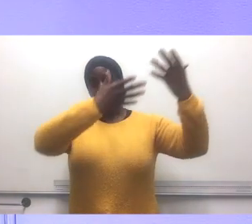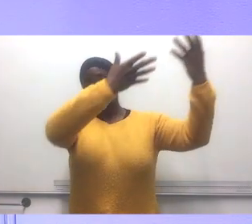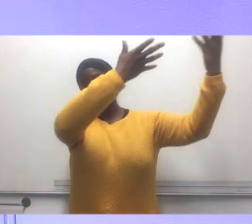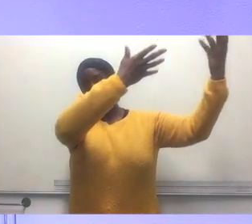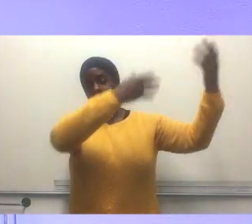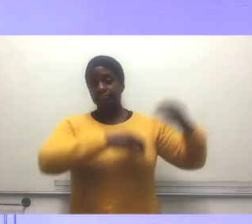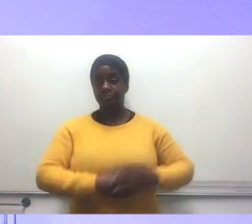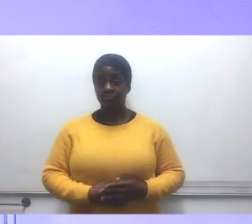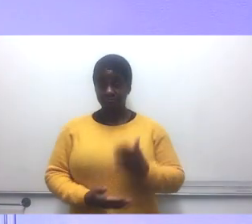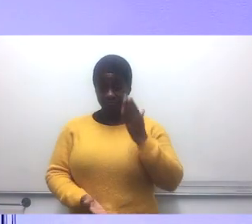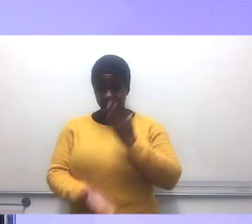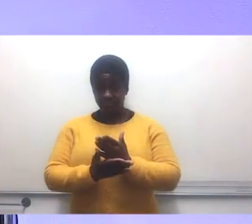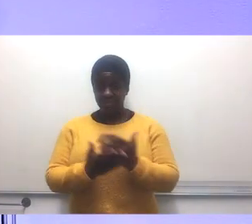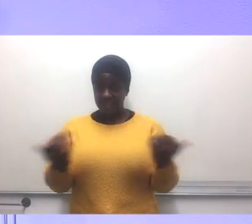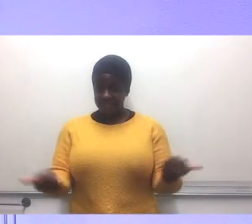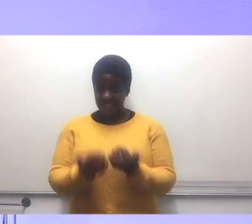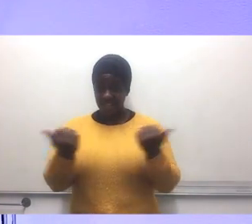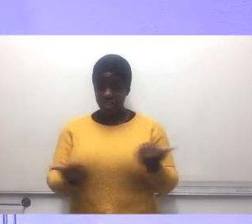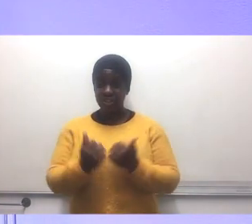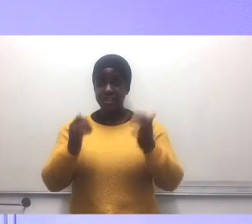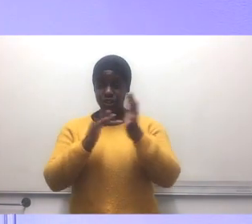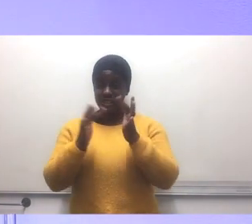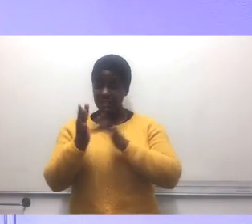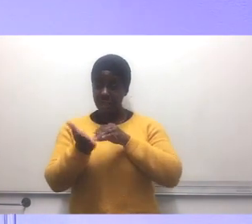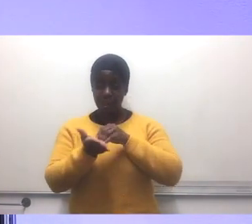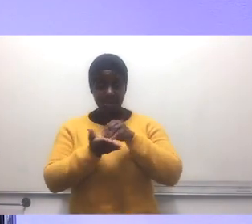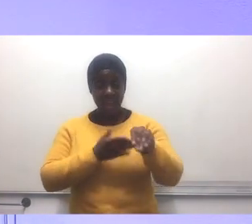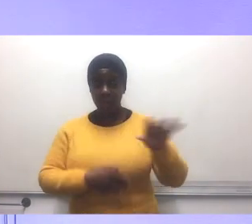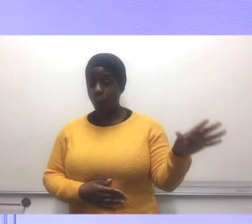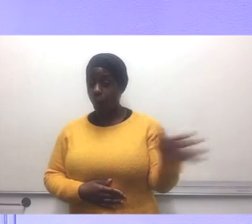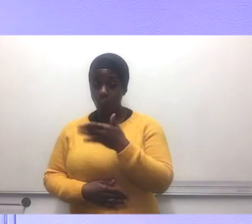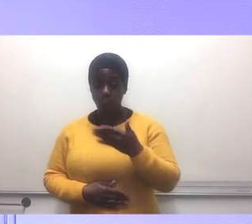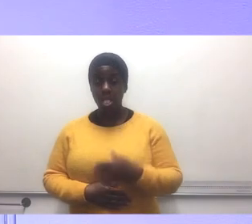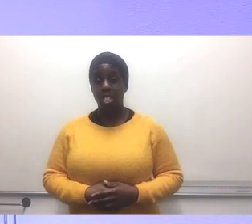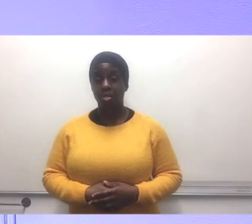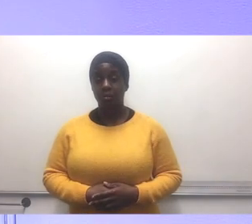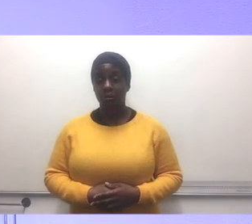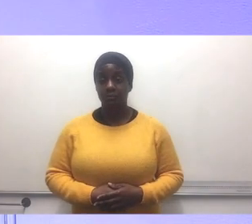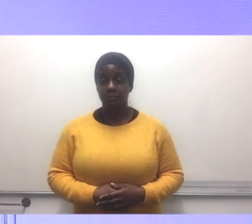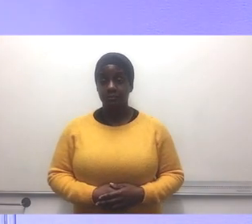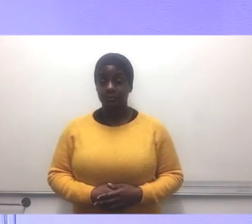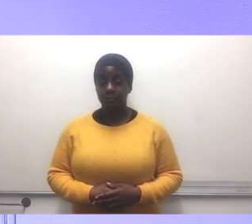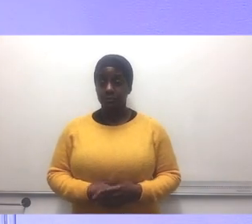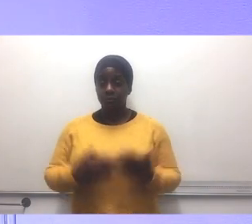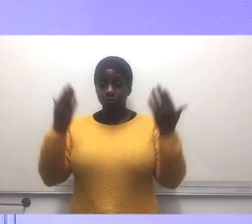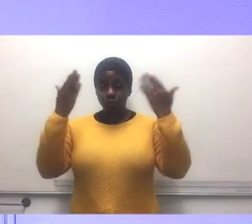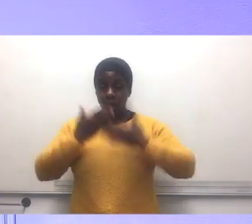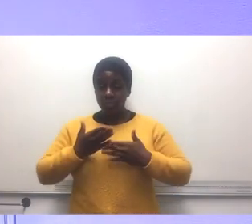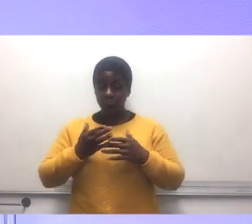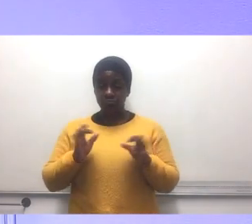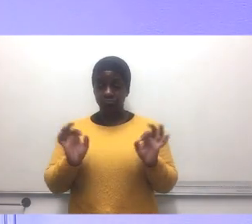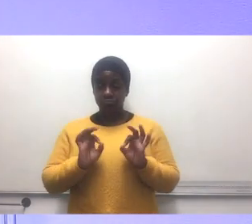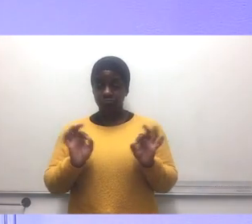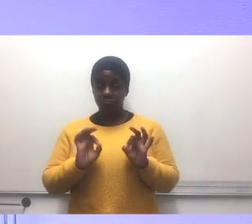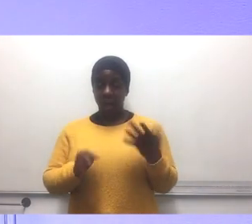finished. Jesus paid it all. Tonight, no one has